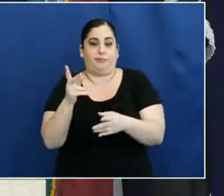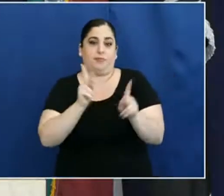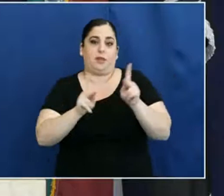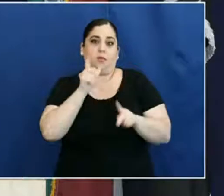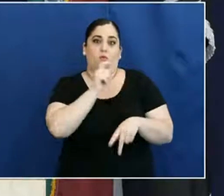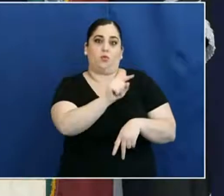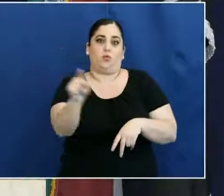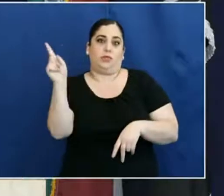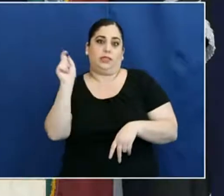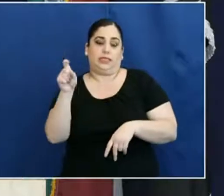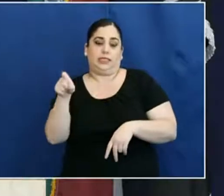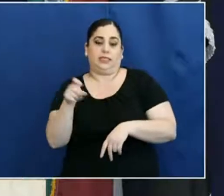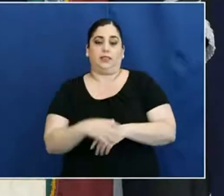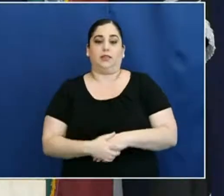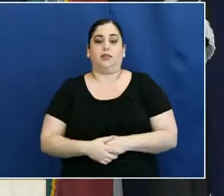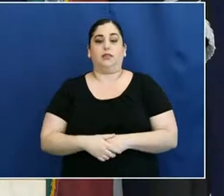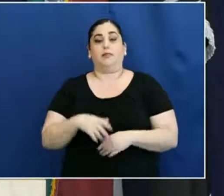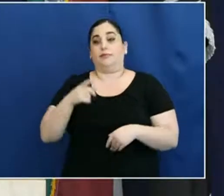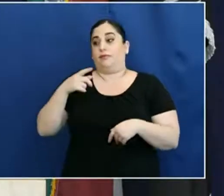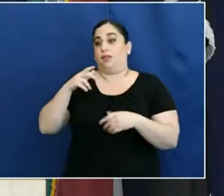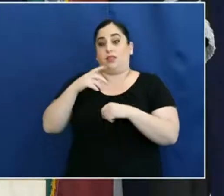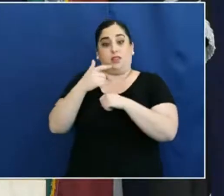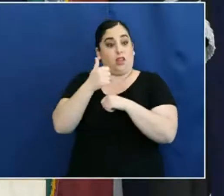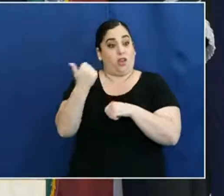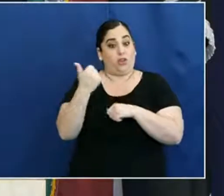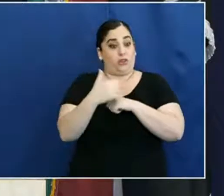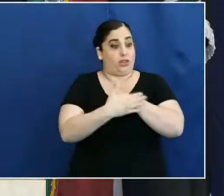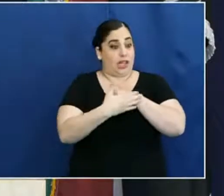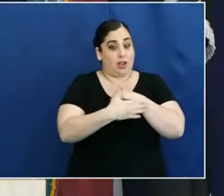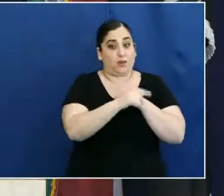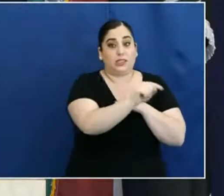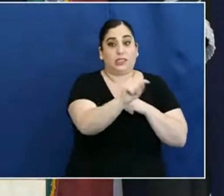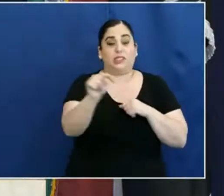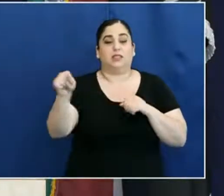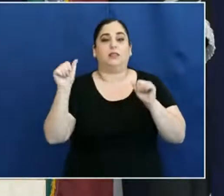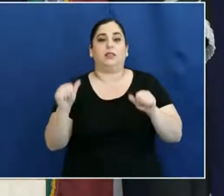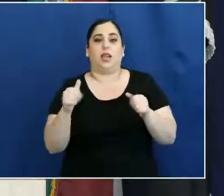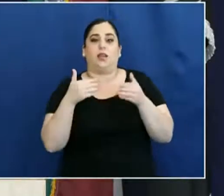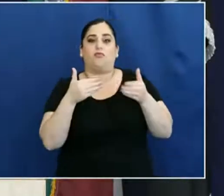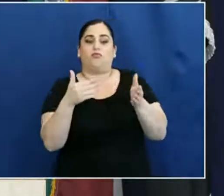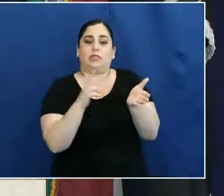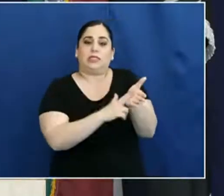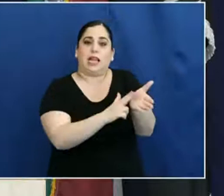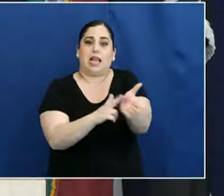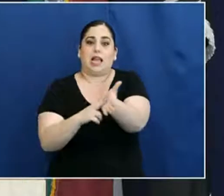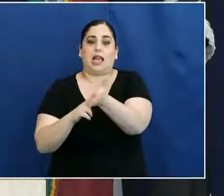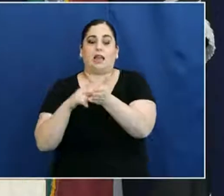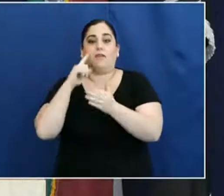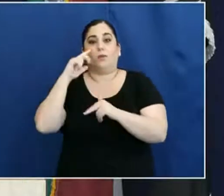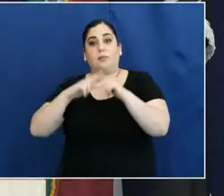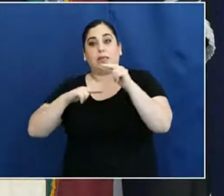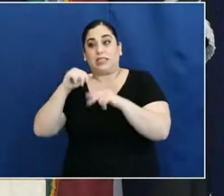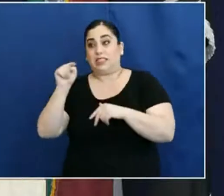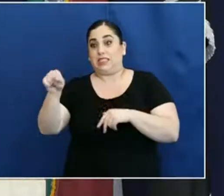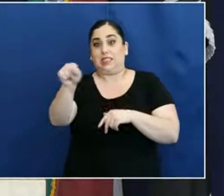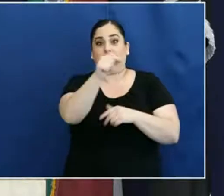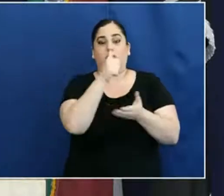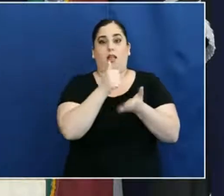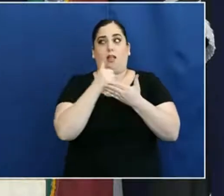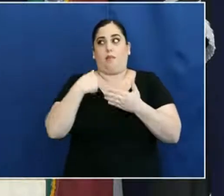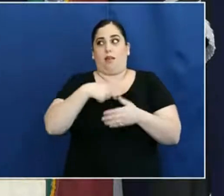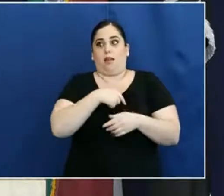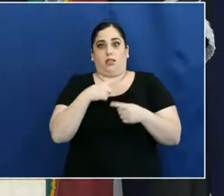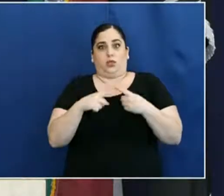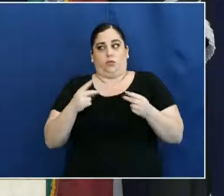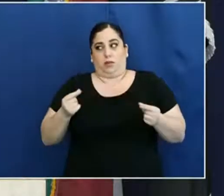doses around to meet the need. And so we are encouraged by that. We know everyone shares the exact same goal. How do you equitably get as